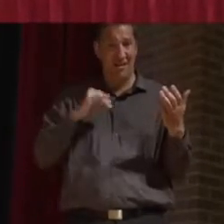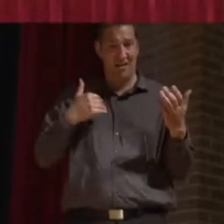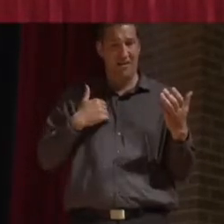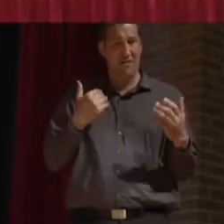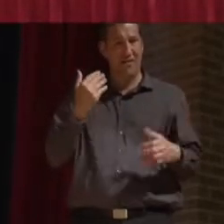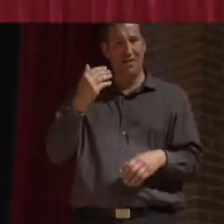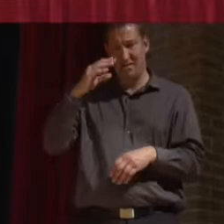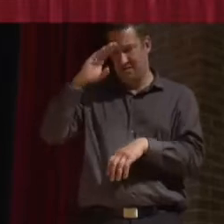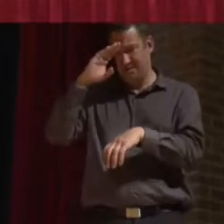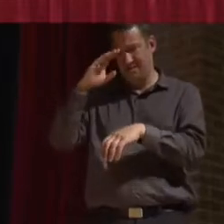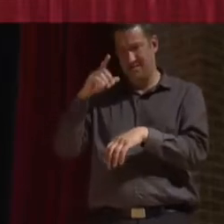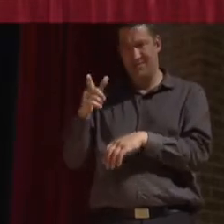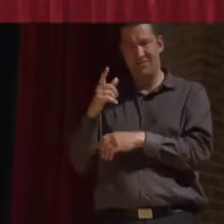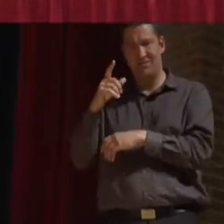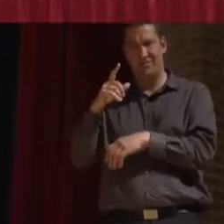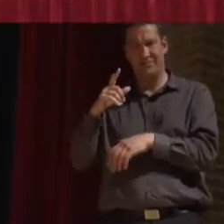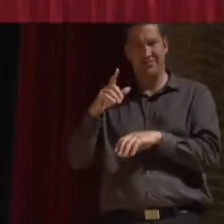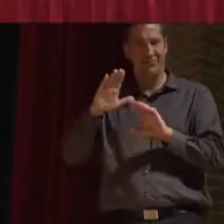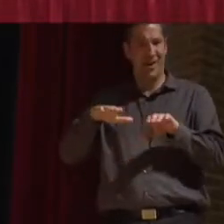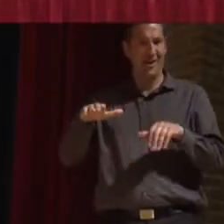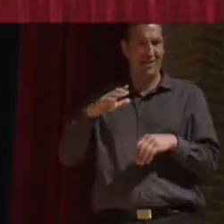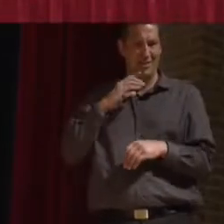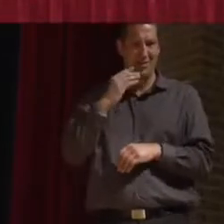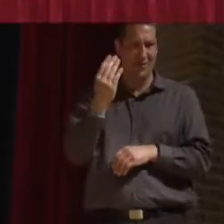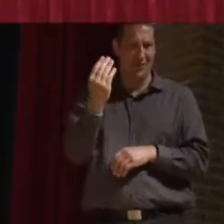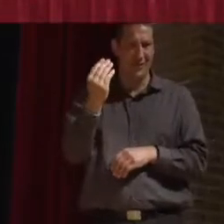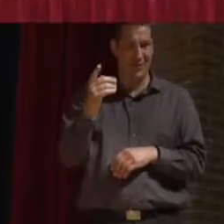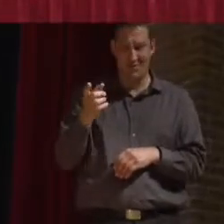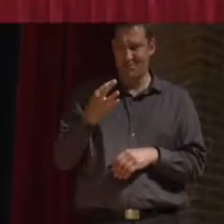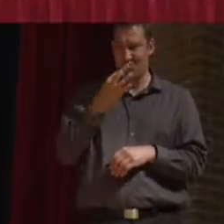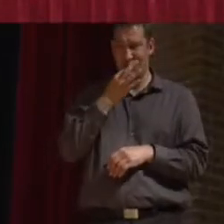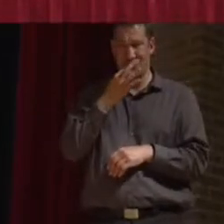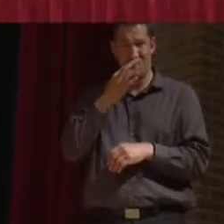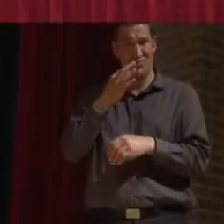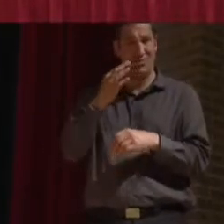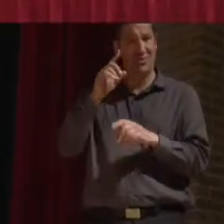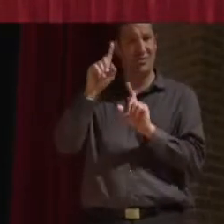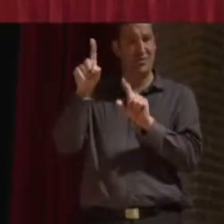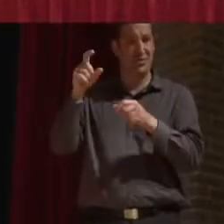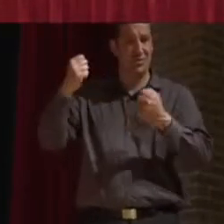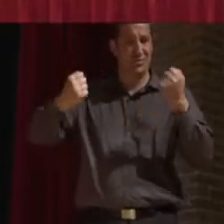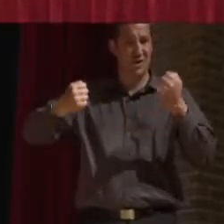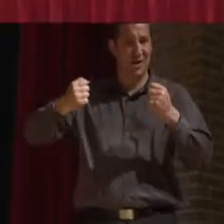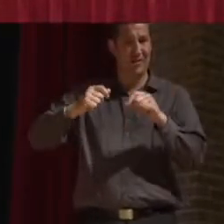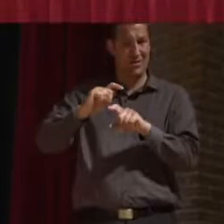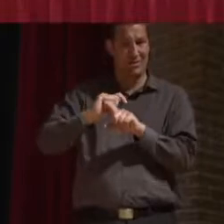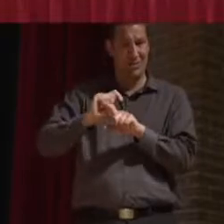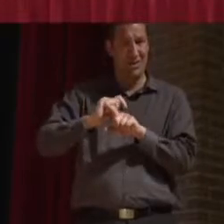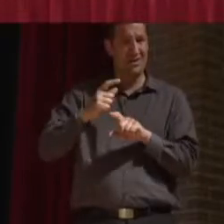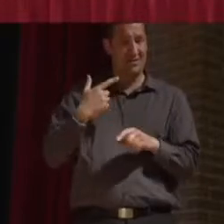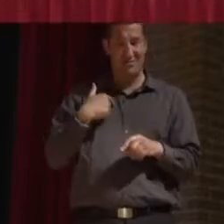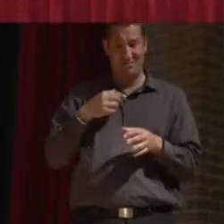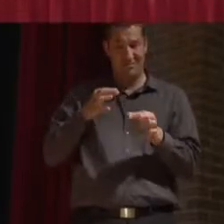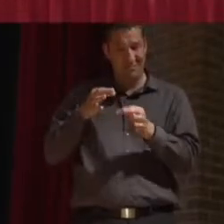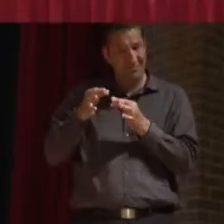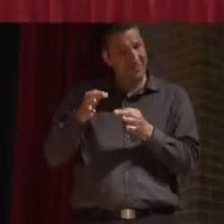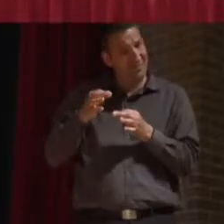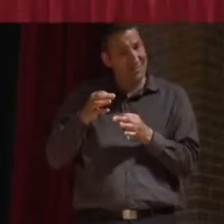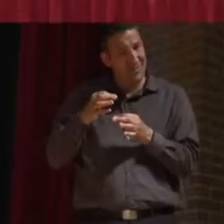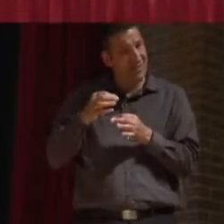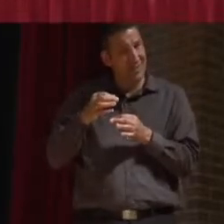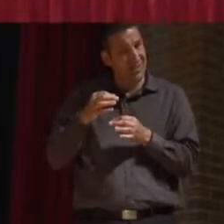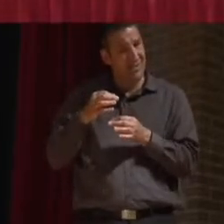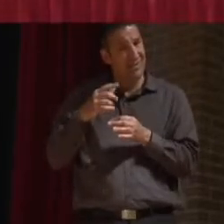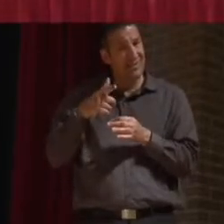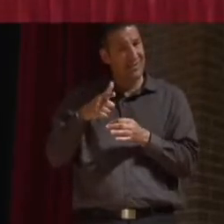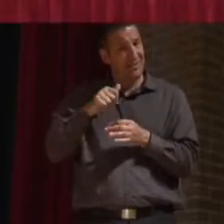that's getting ready to do driver's training, and I just had a conversation. You know, this isn't a car. This is this is